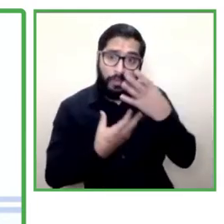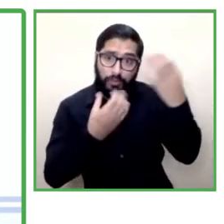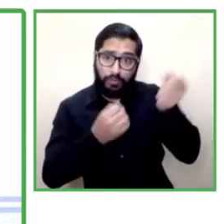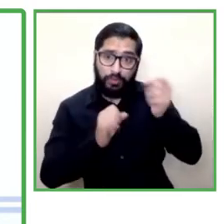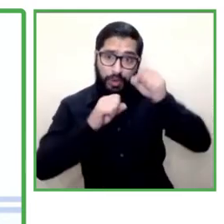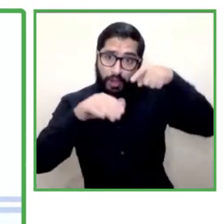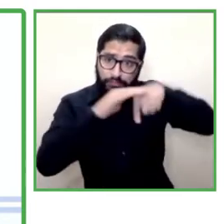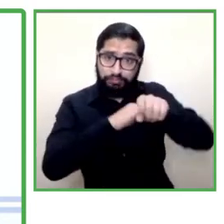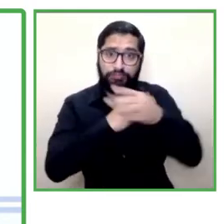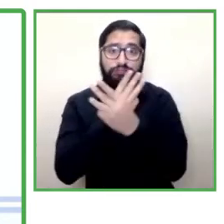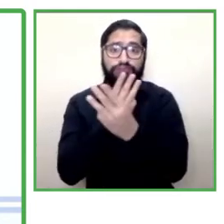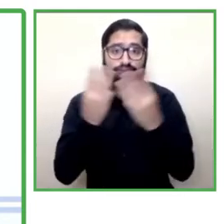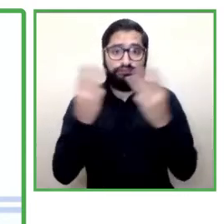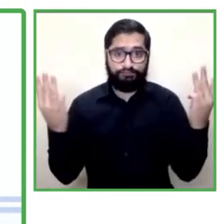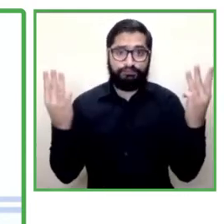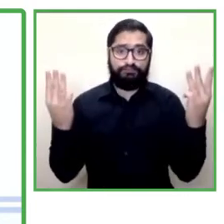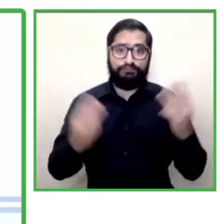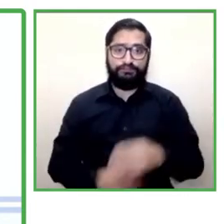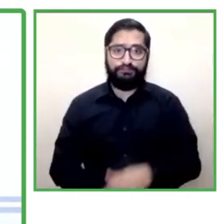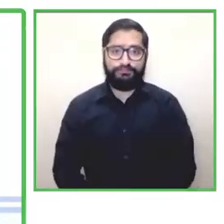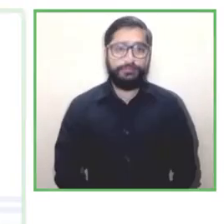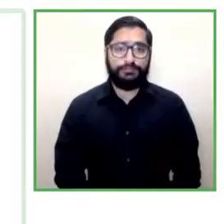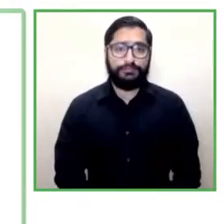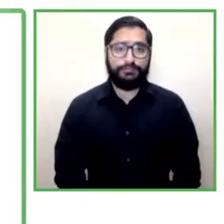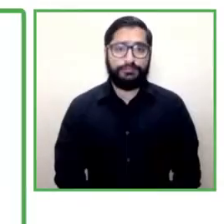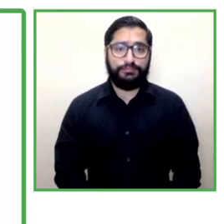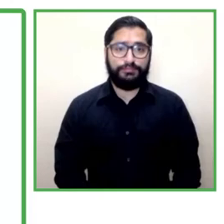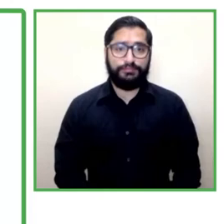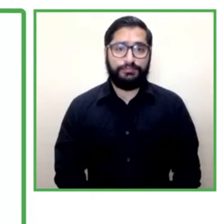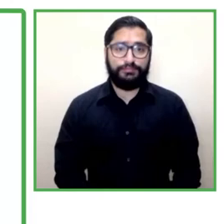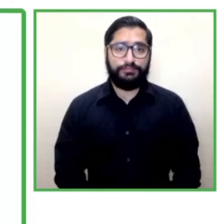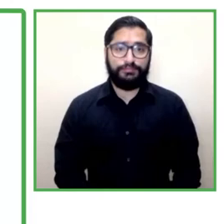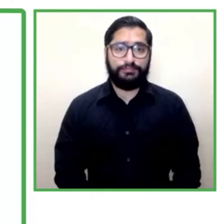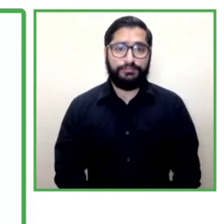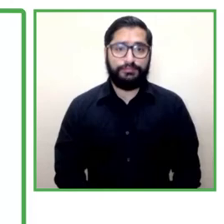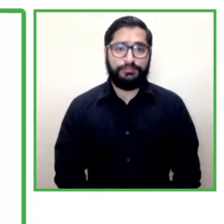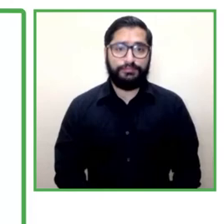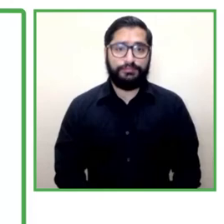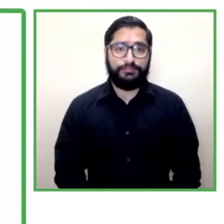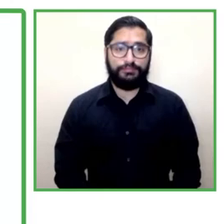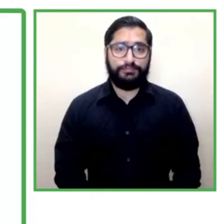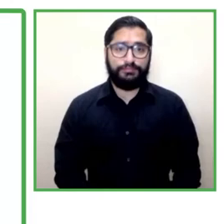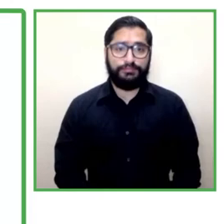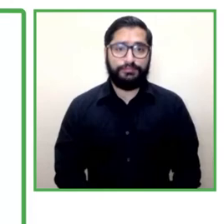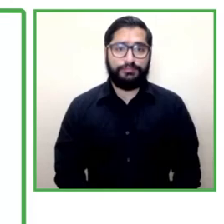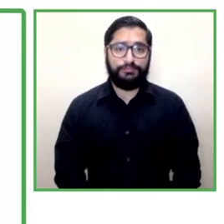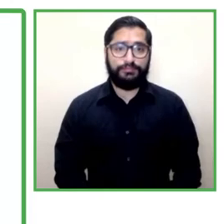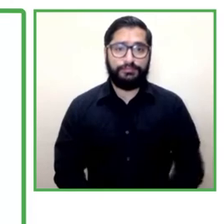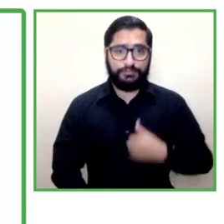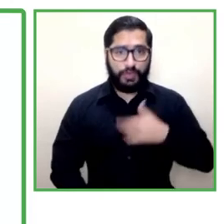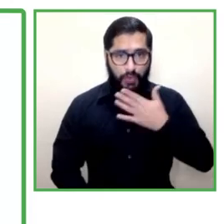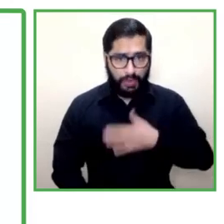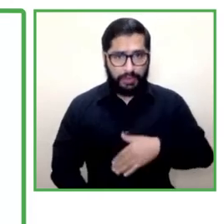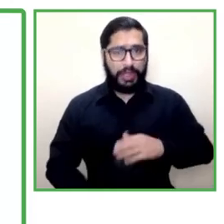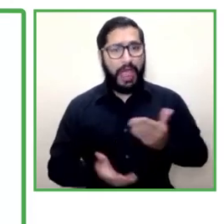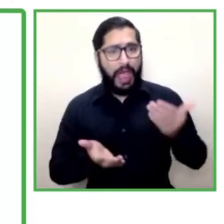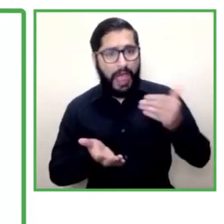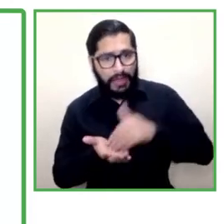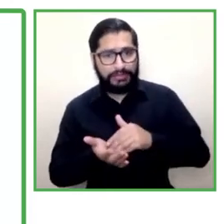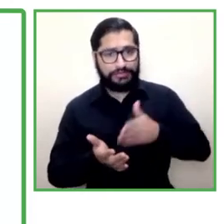or visit our website, lazarillo.app. Bueno, eso fue la presentación de